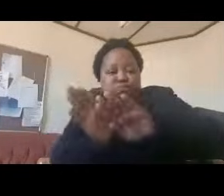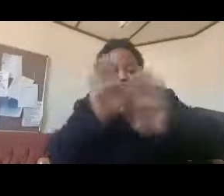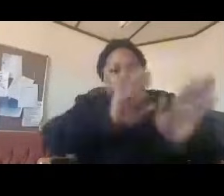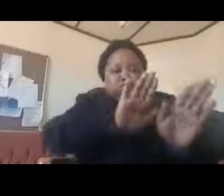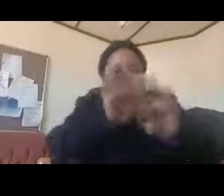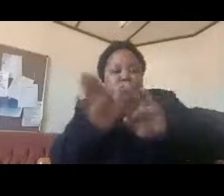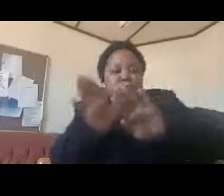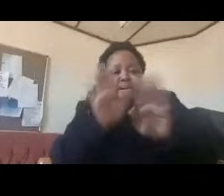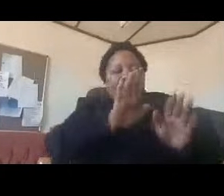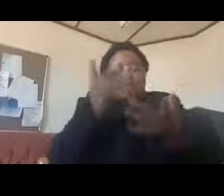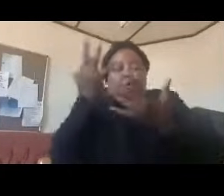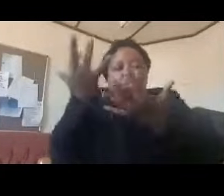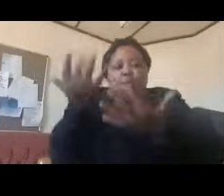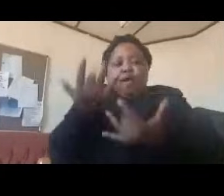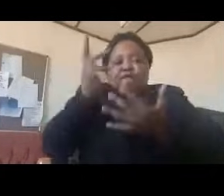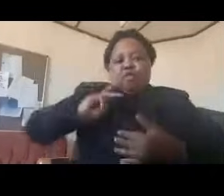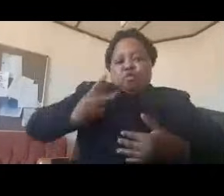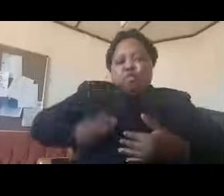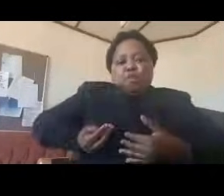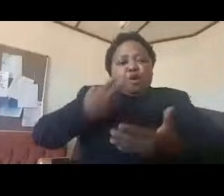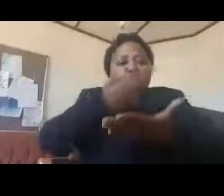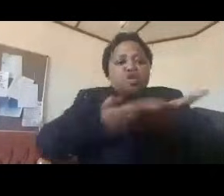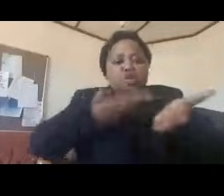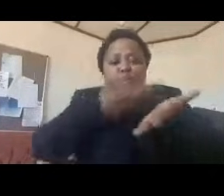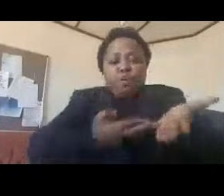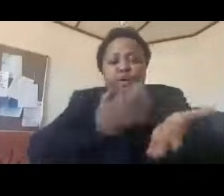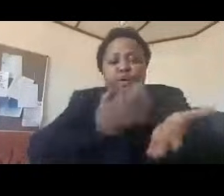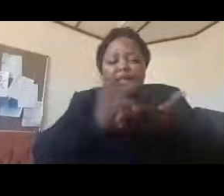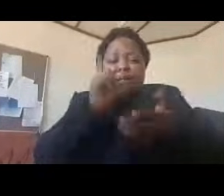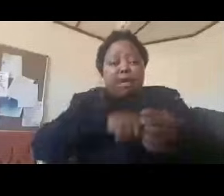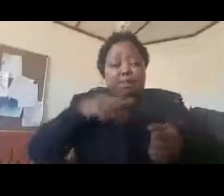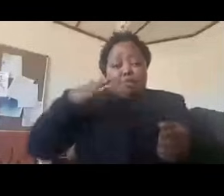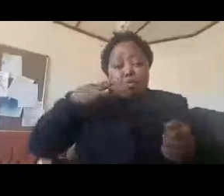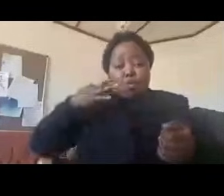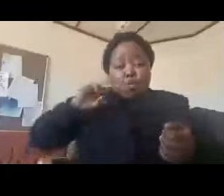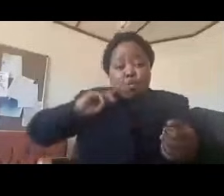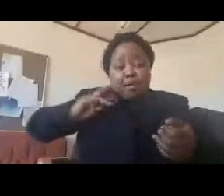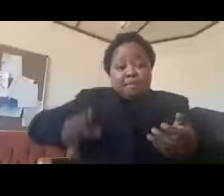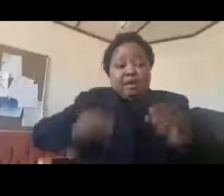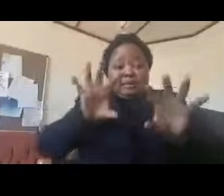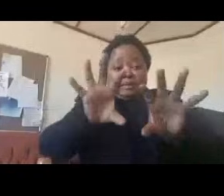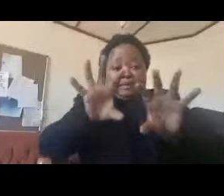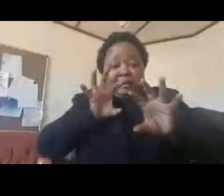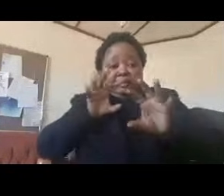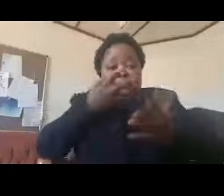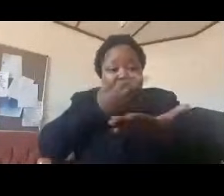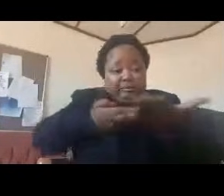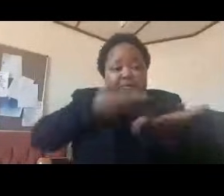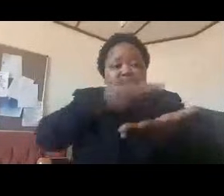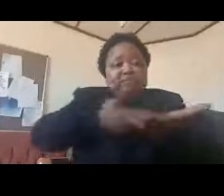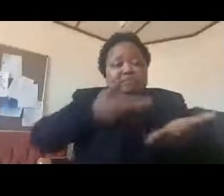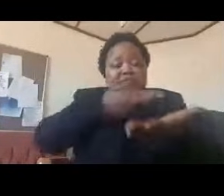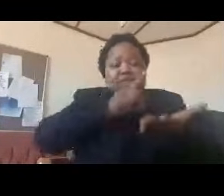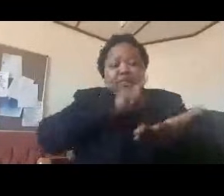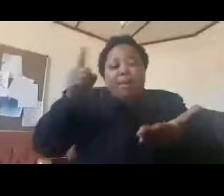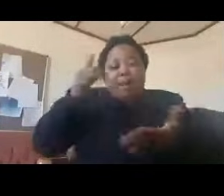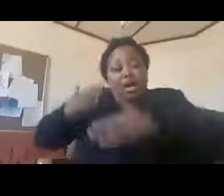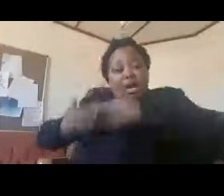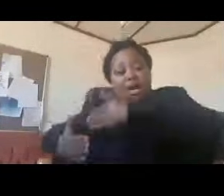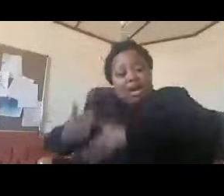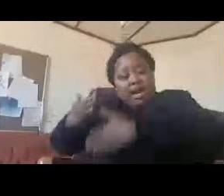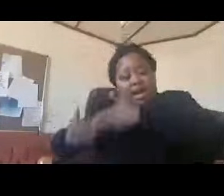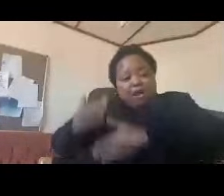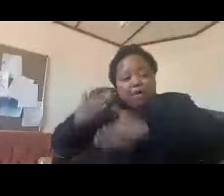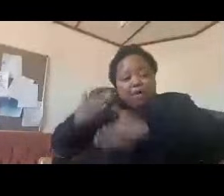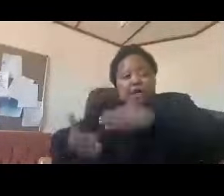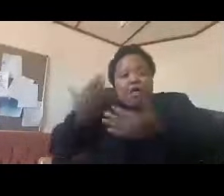to report, which is often too scared to do, the neighbor uses a simple secure platform, like a dedicated